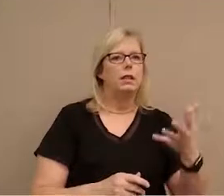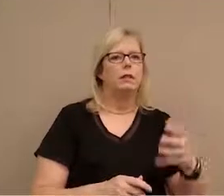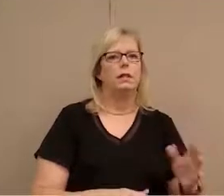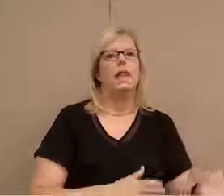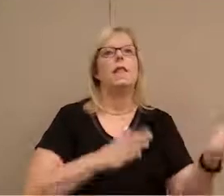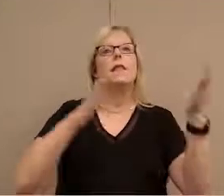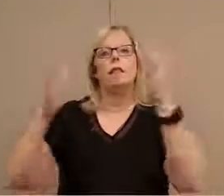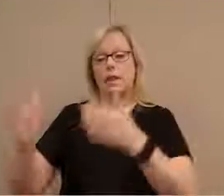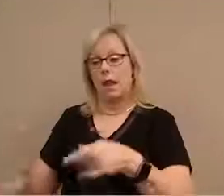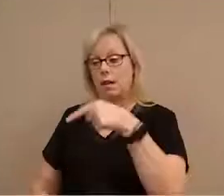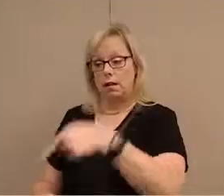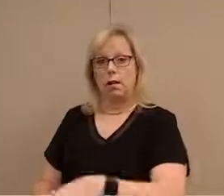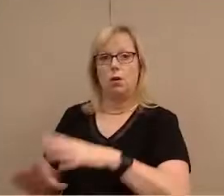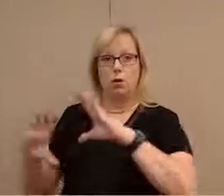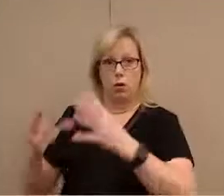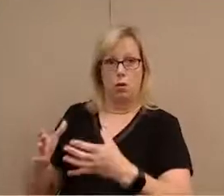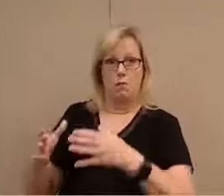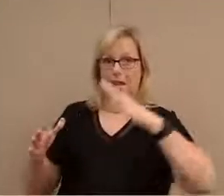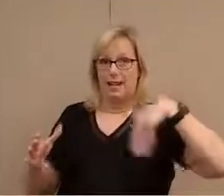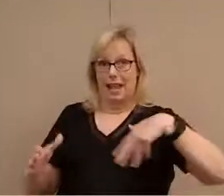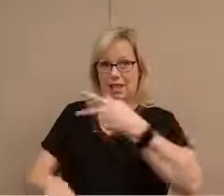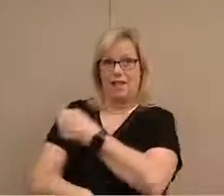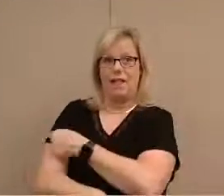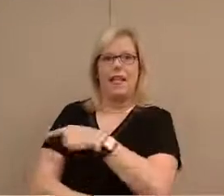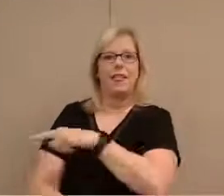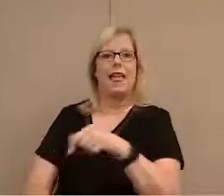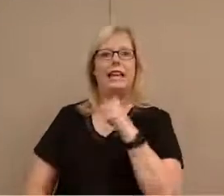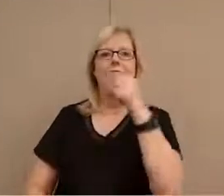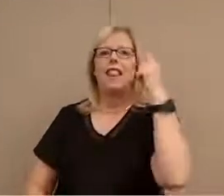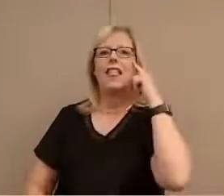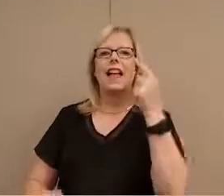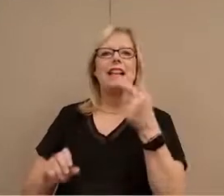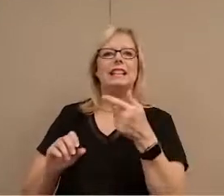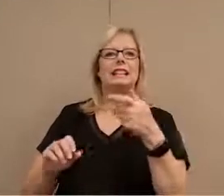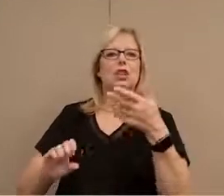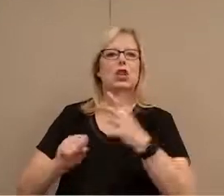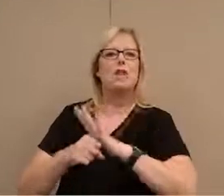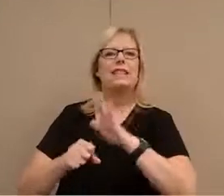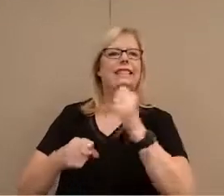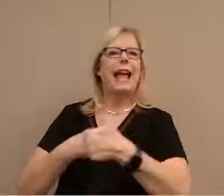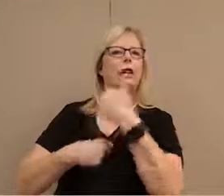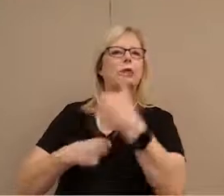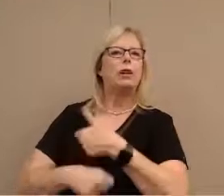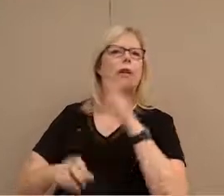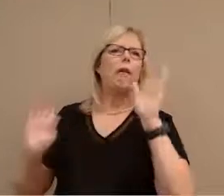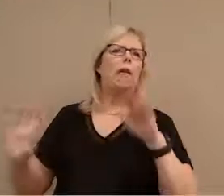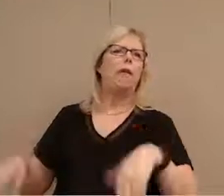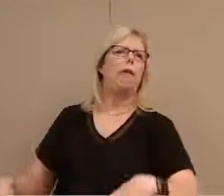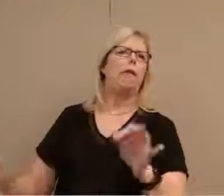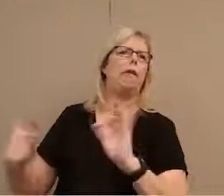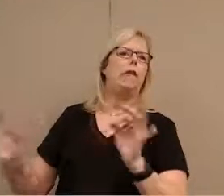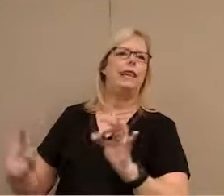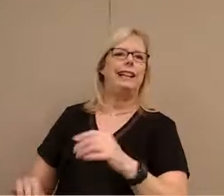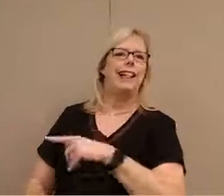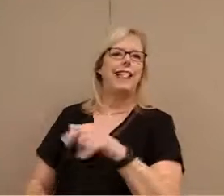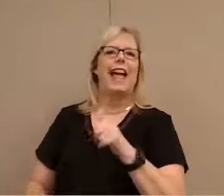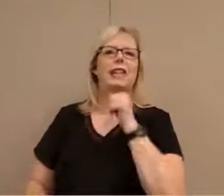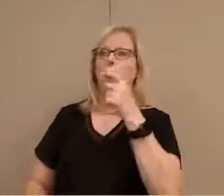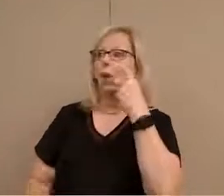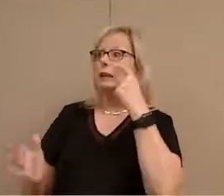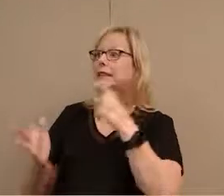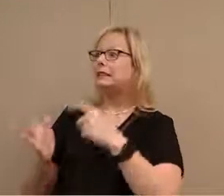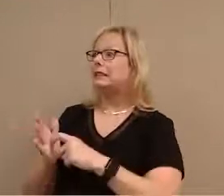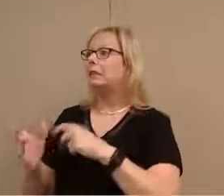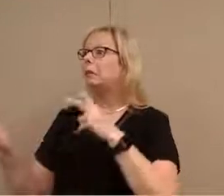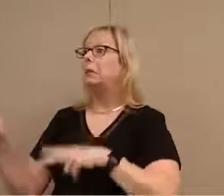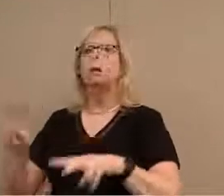second group was they didn't think the virus was that dangerous because they don't see around